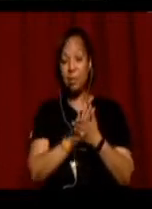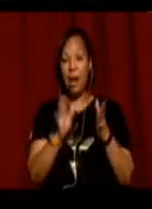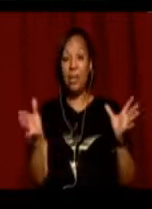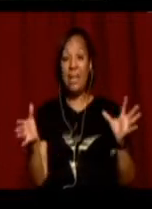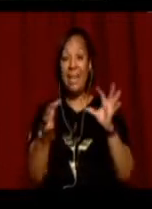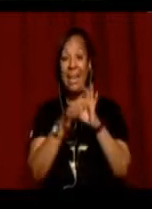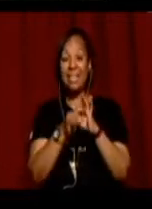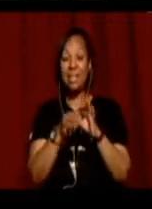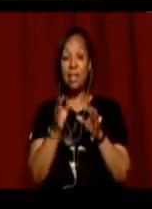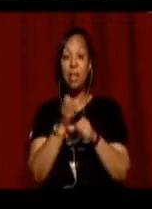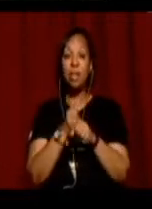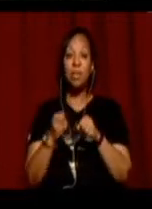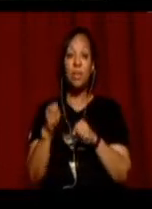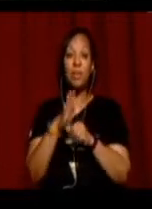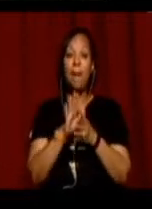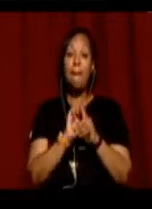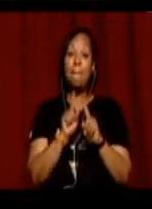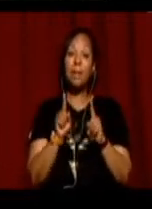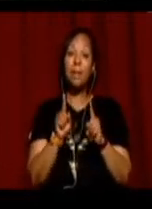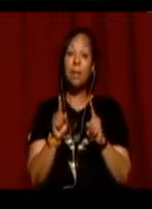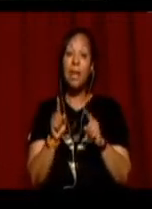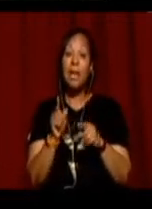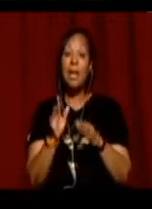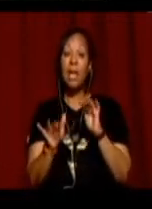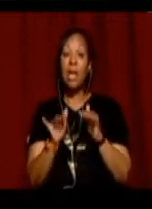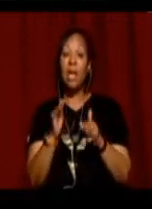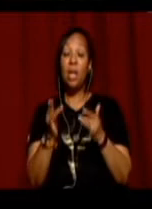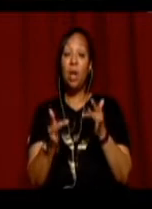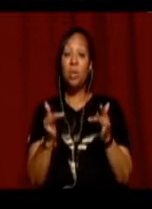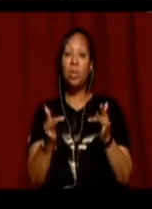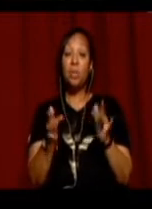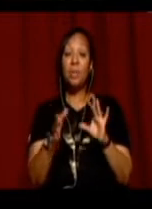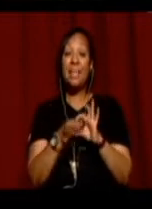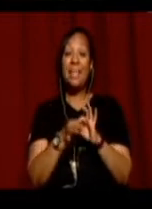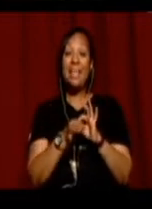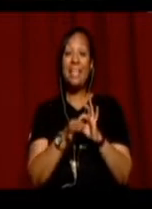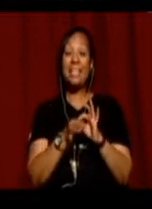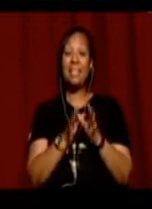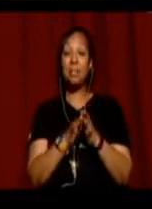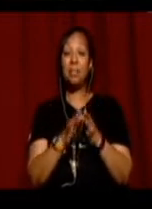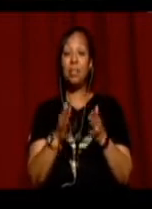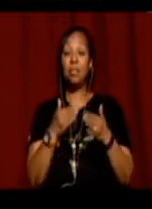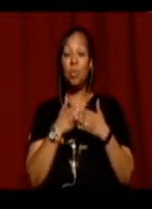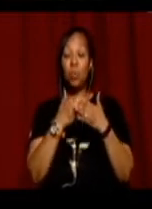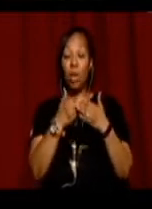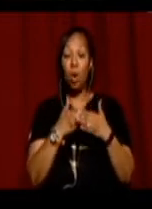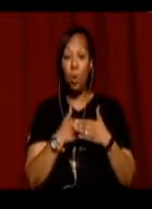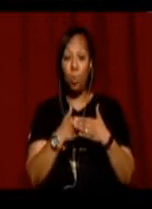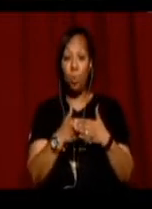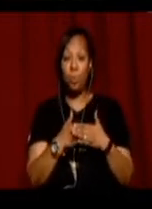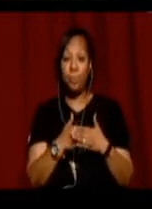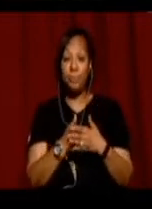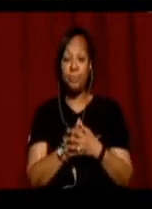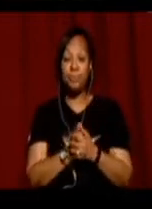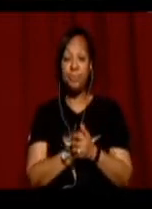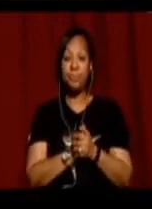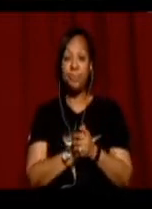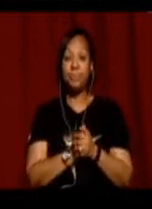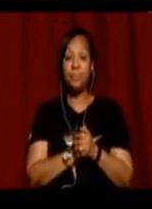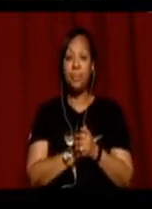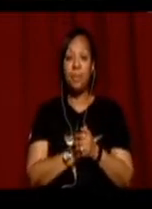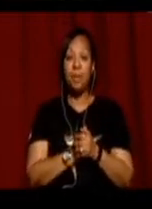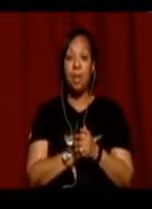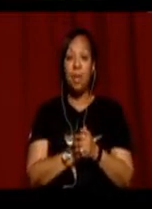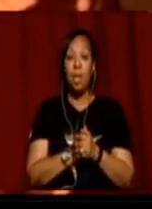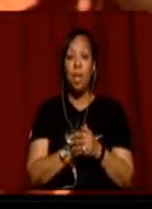with coronavirus infections, but they also can indicate other kinds of infections like a cold, for example. So